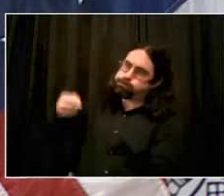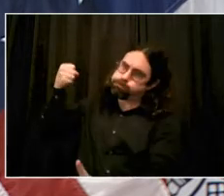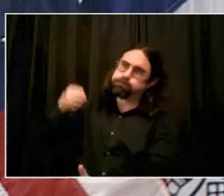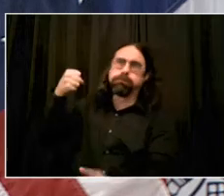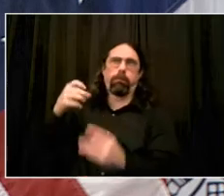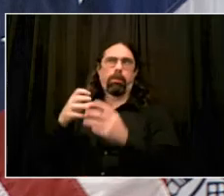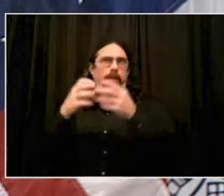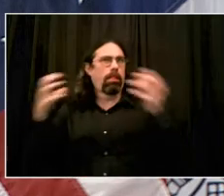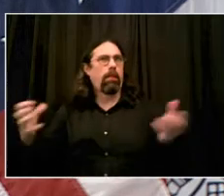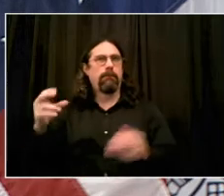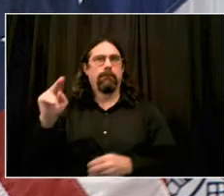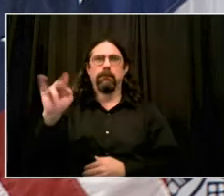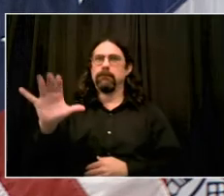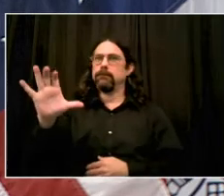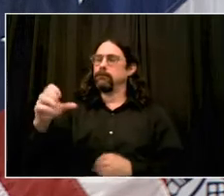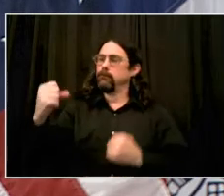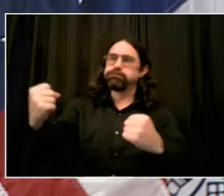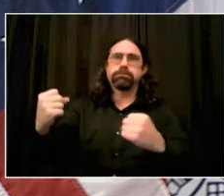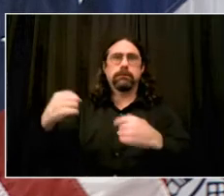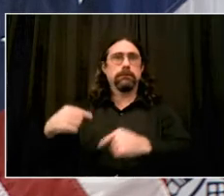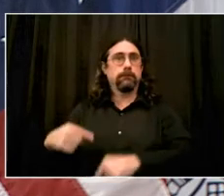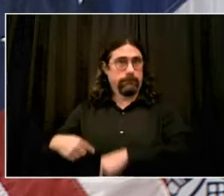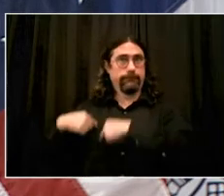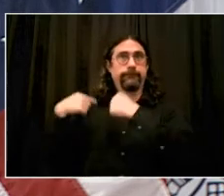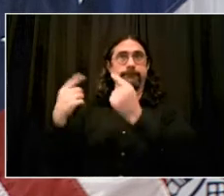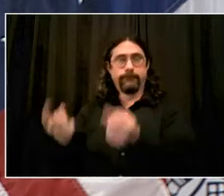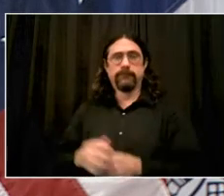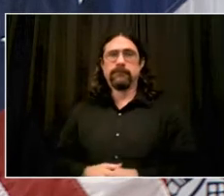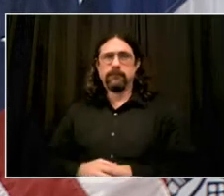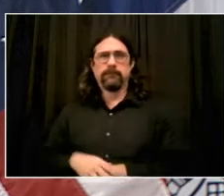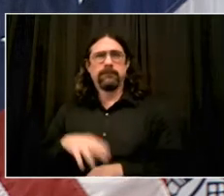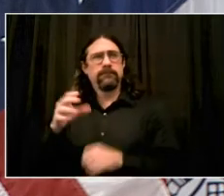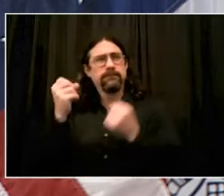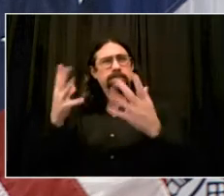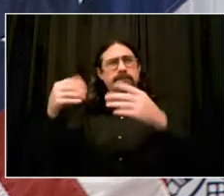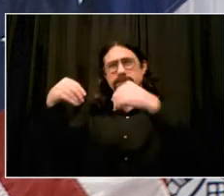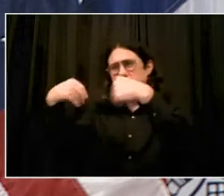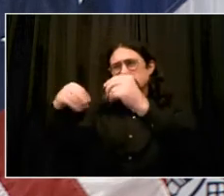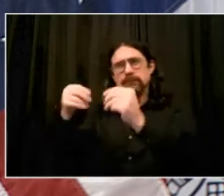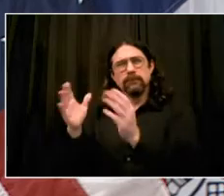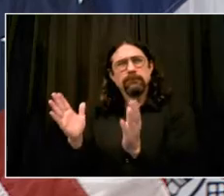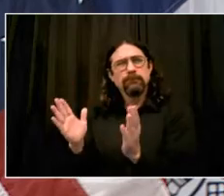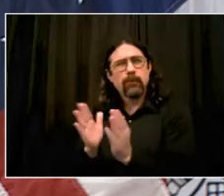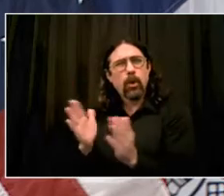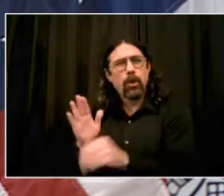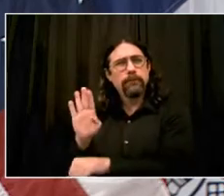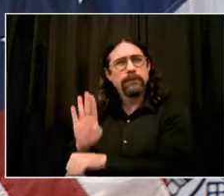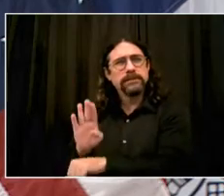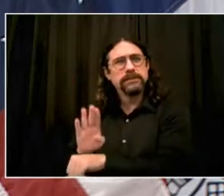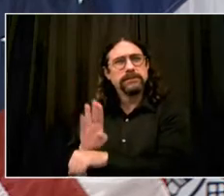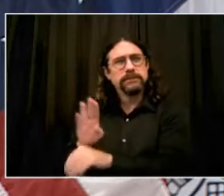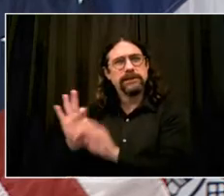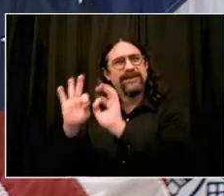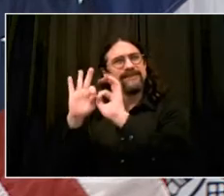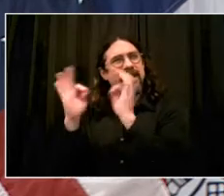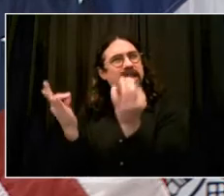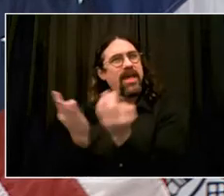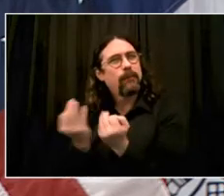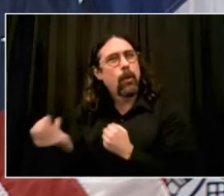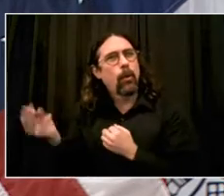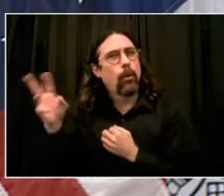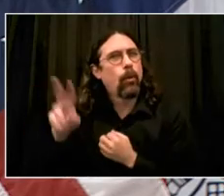businesses, mom and pop stores, neighborhood stores, multi-generational stores, places that we really